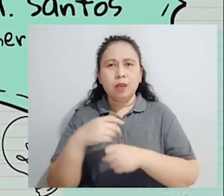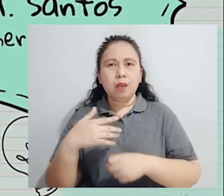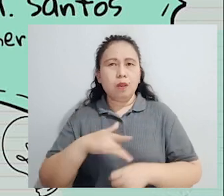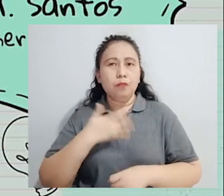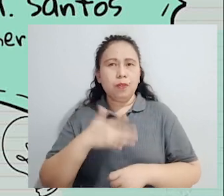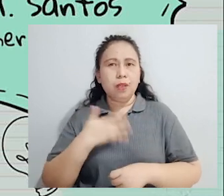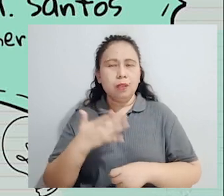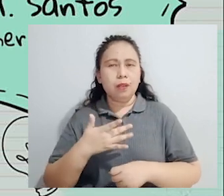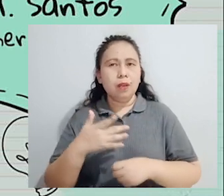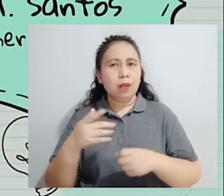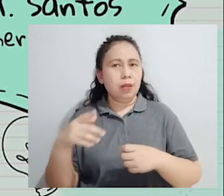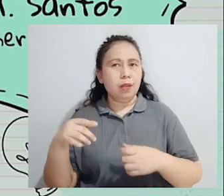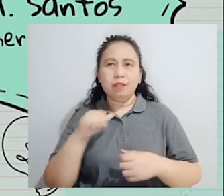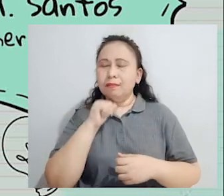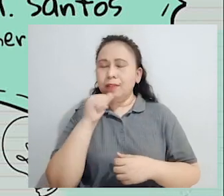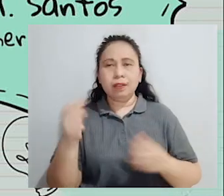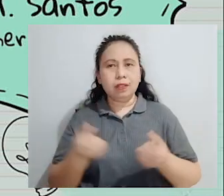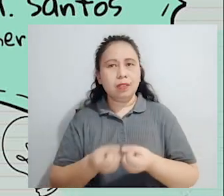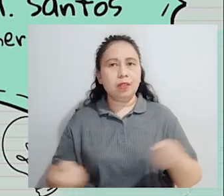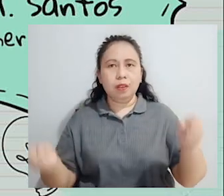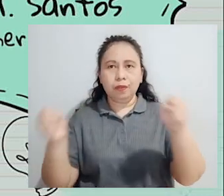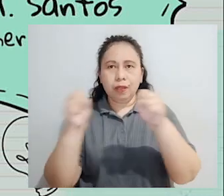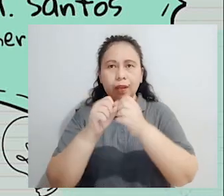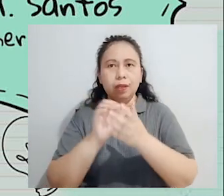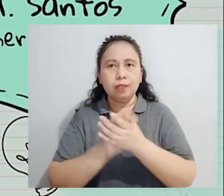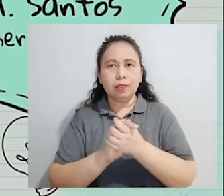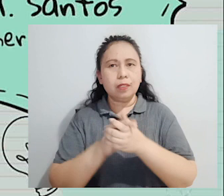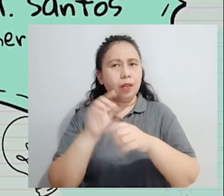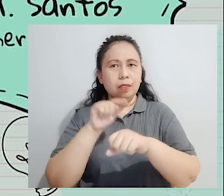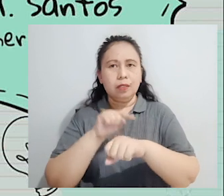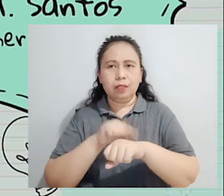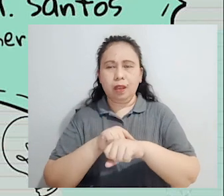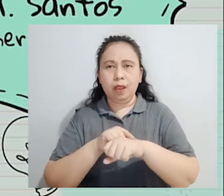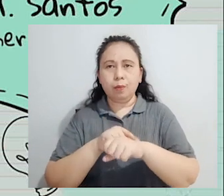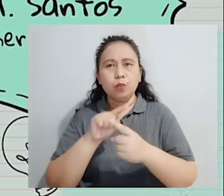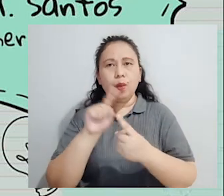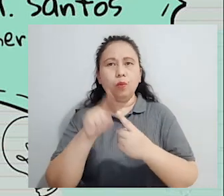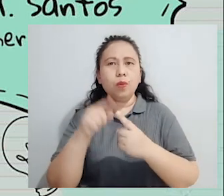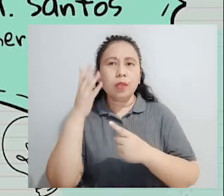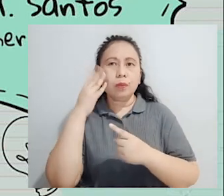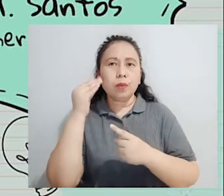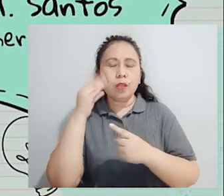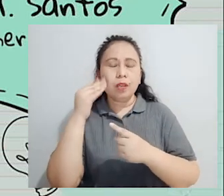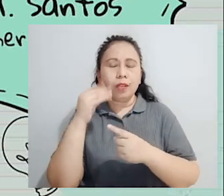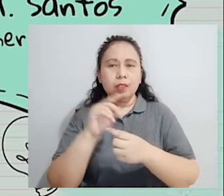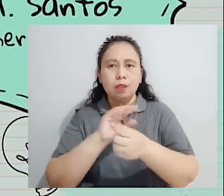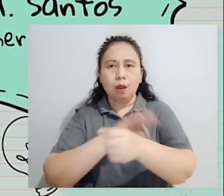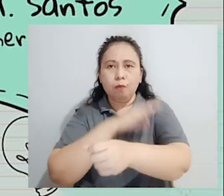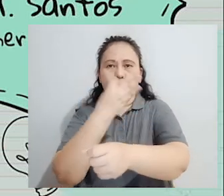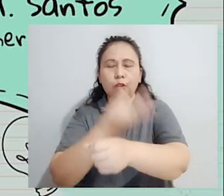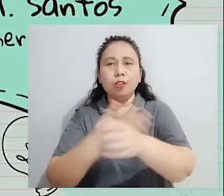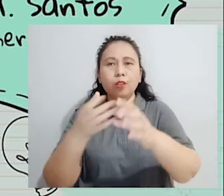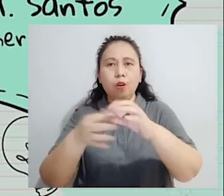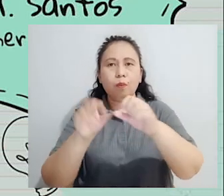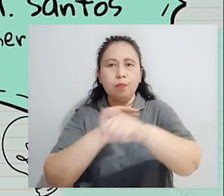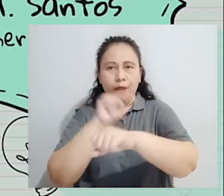and insignificant. These are the times when we experience the force of nature's